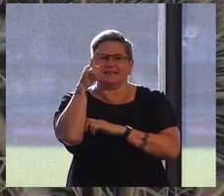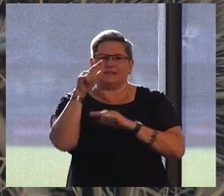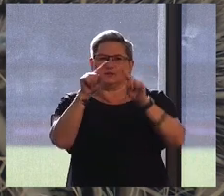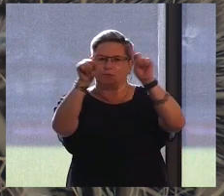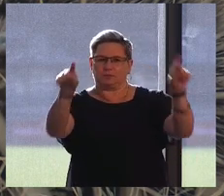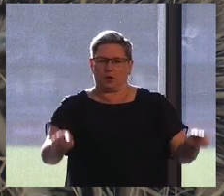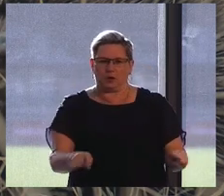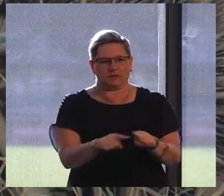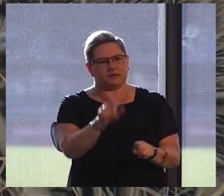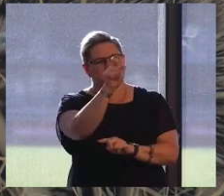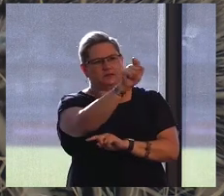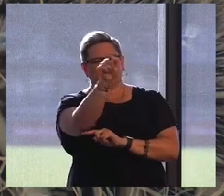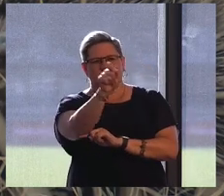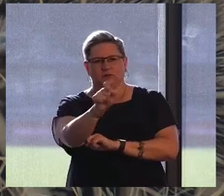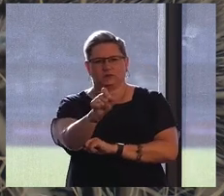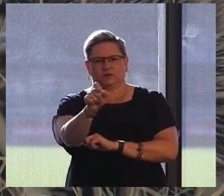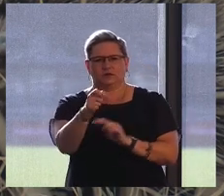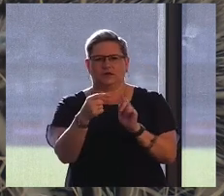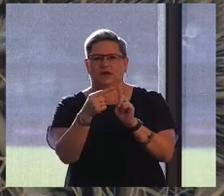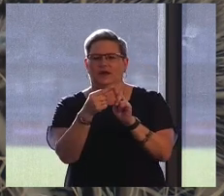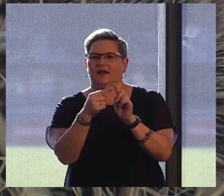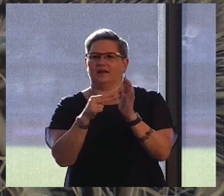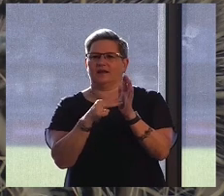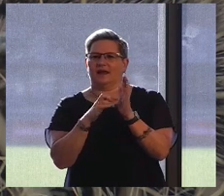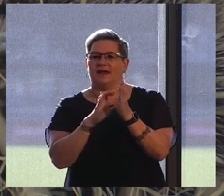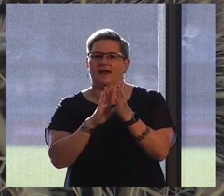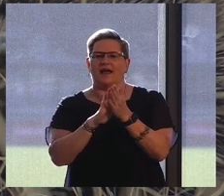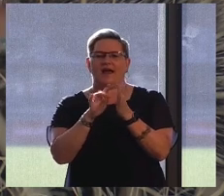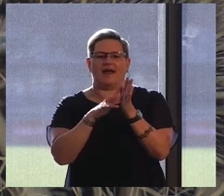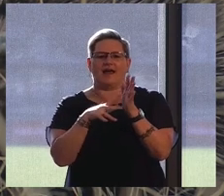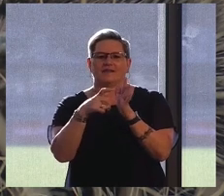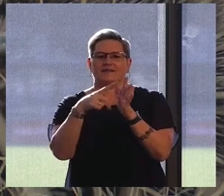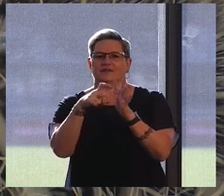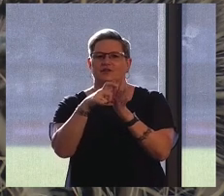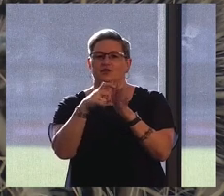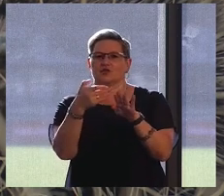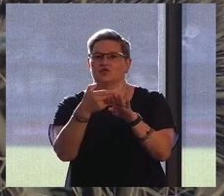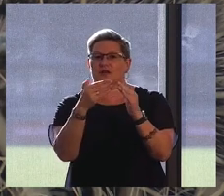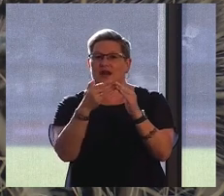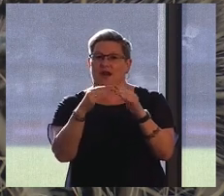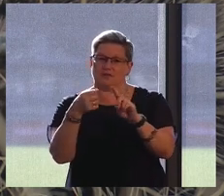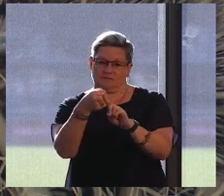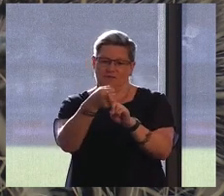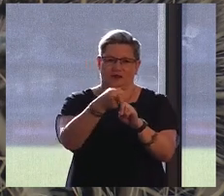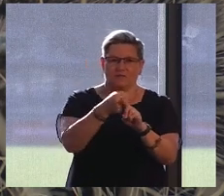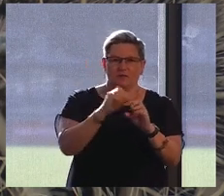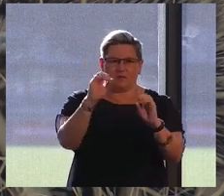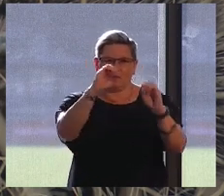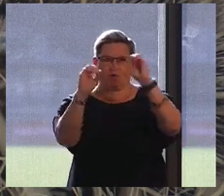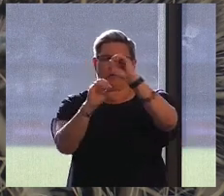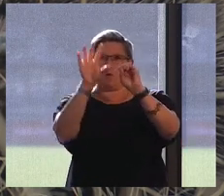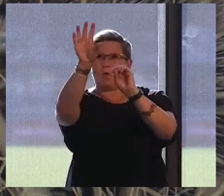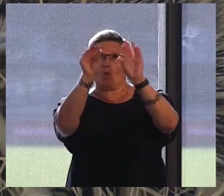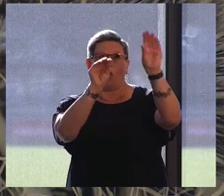and it was about something called the enhanced greenhouse effect. It was about carbon dioxide molecules trapping heat in the atmosphere